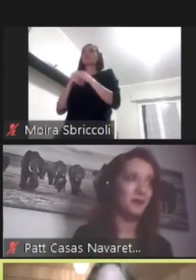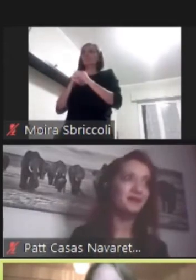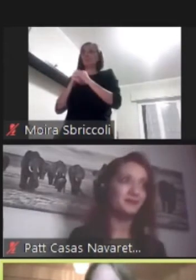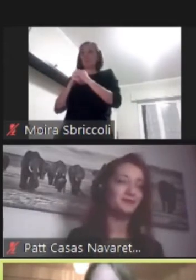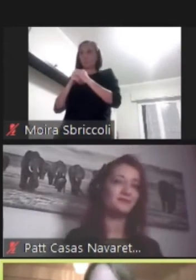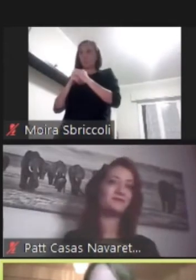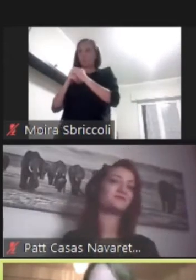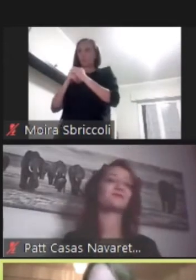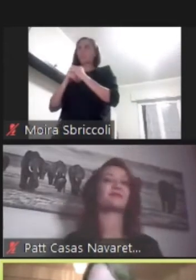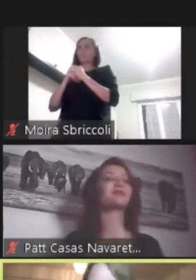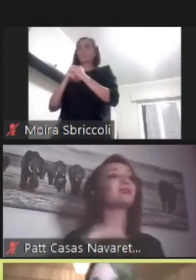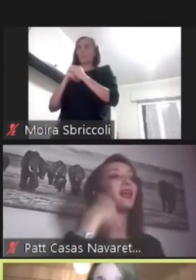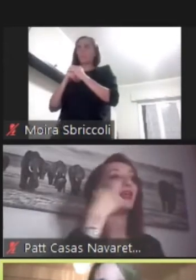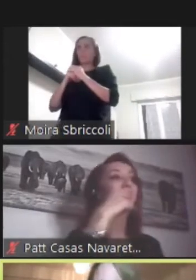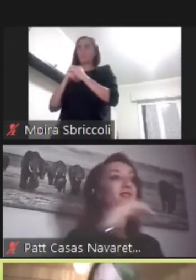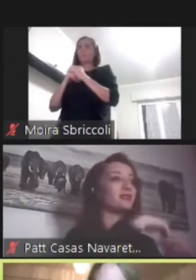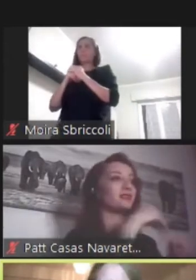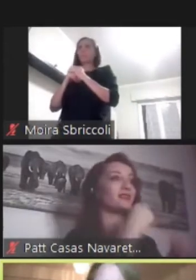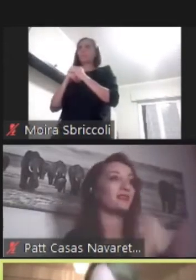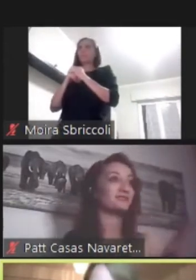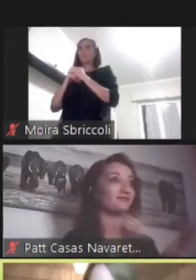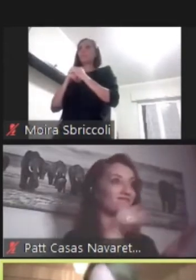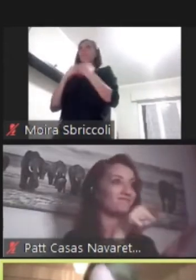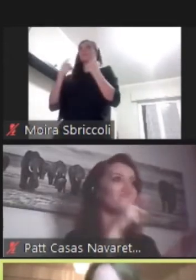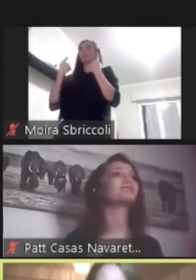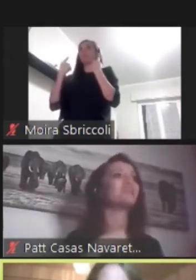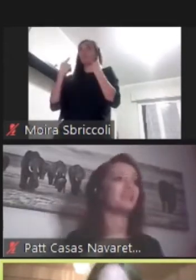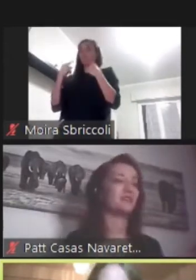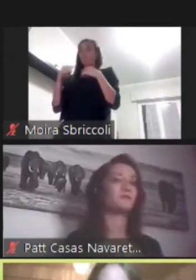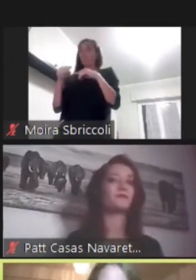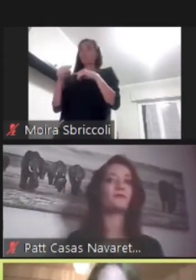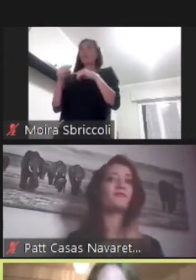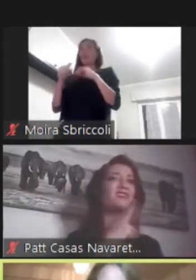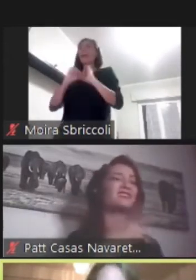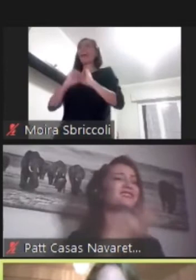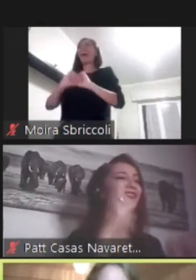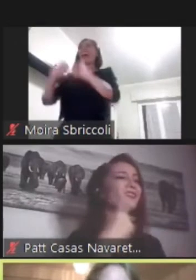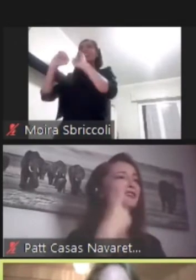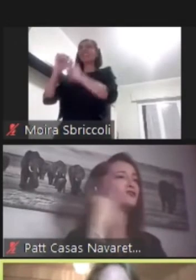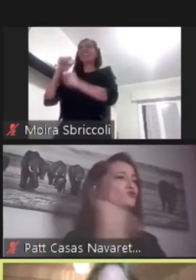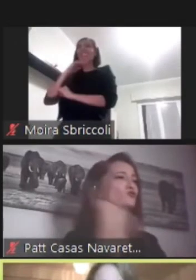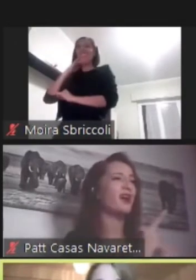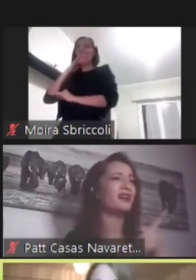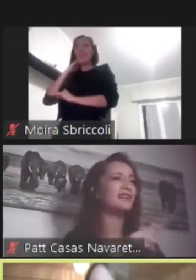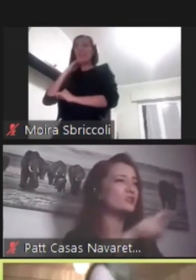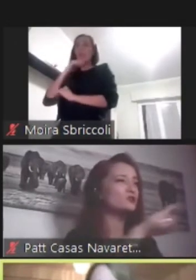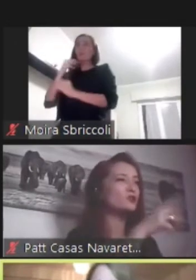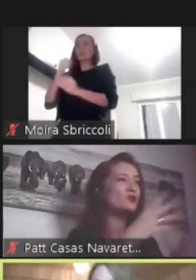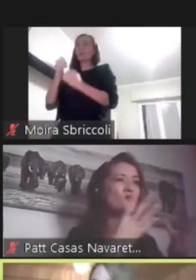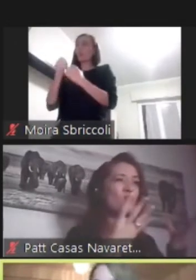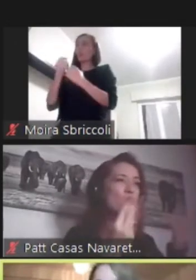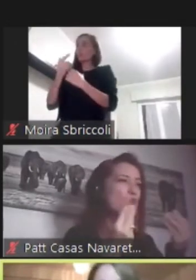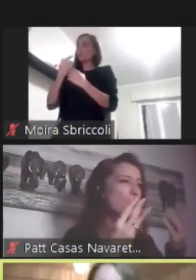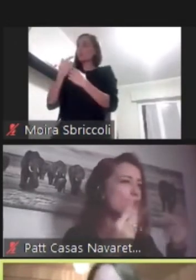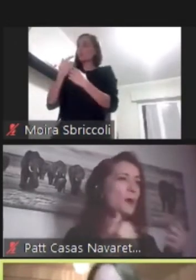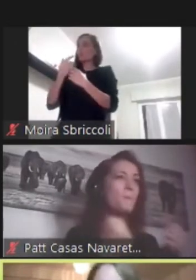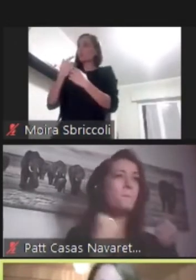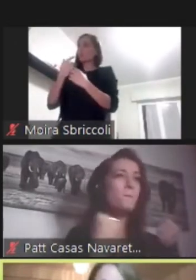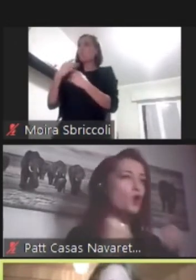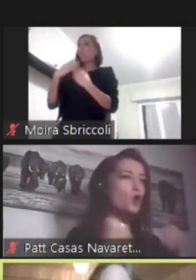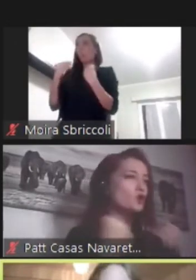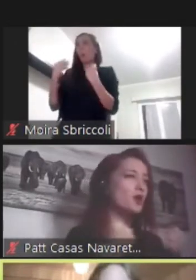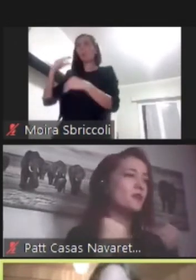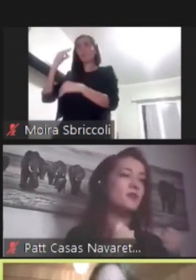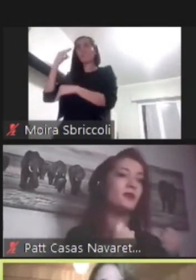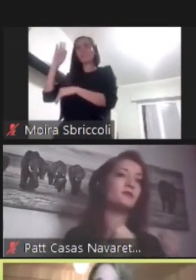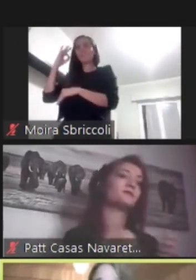And astaxanthin is said to have many health benefits that have been linked to healthier